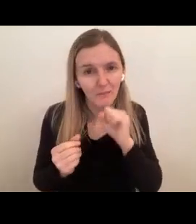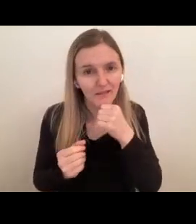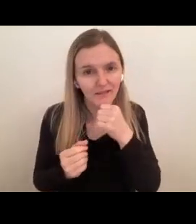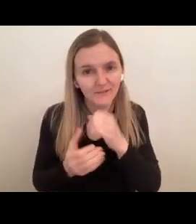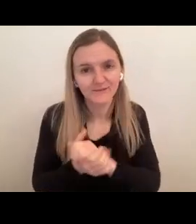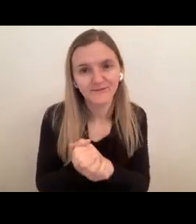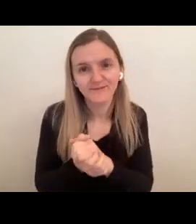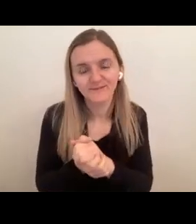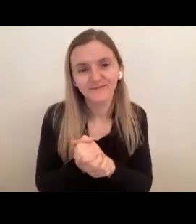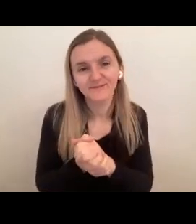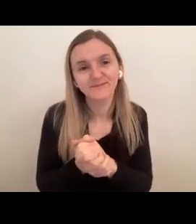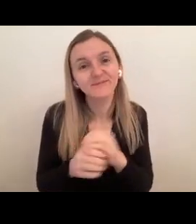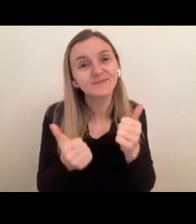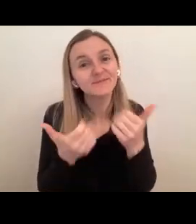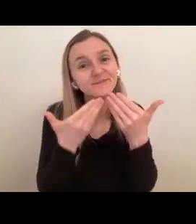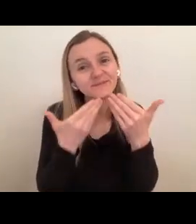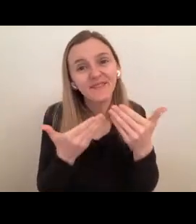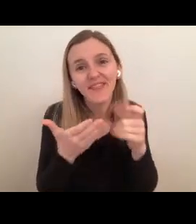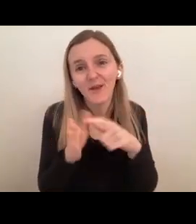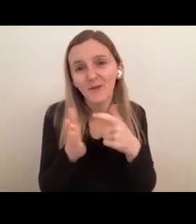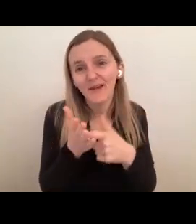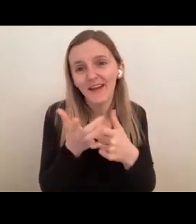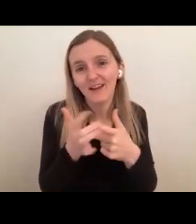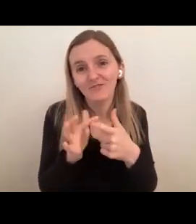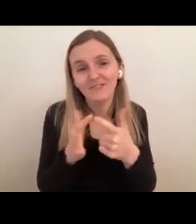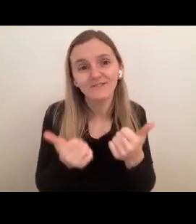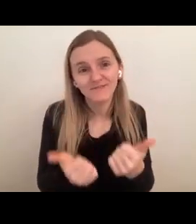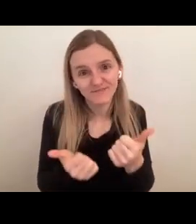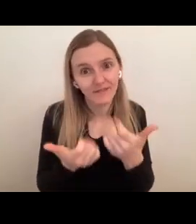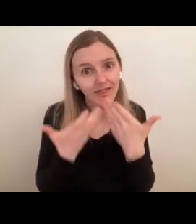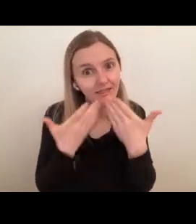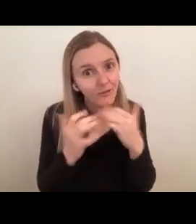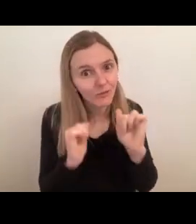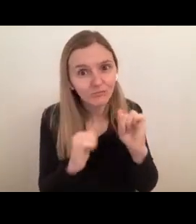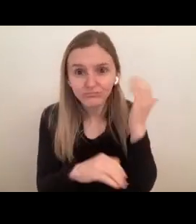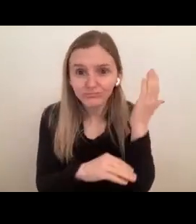Thank you, Carrie, and thank you so much for that presentation. It was so good.